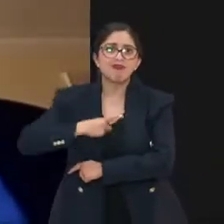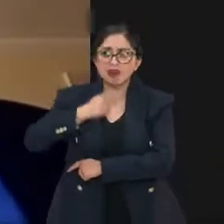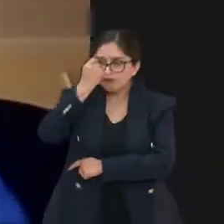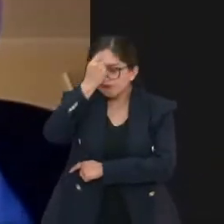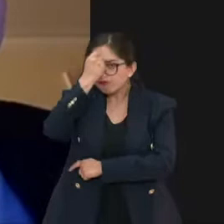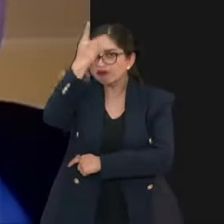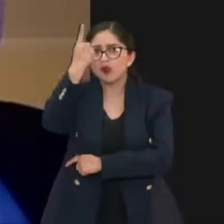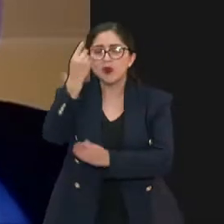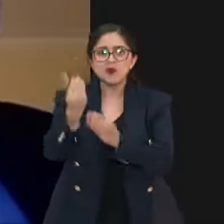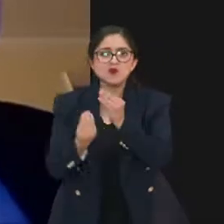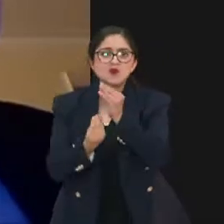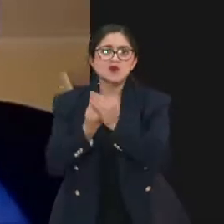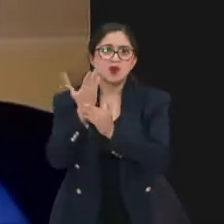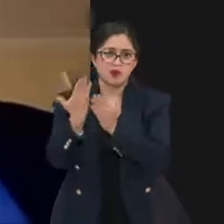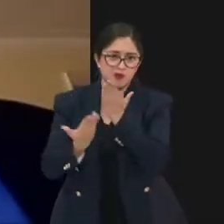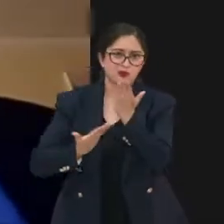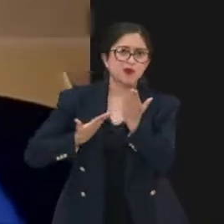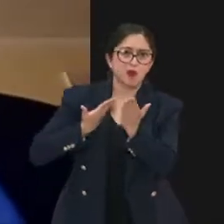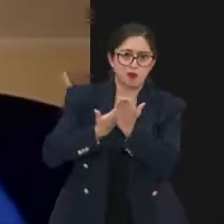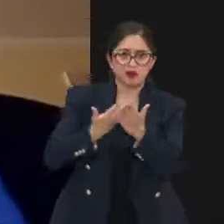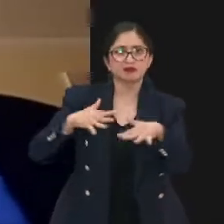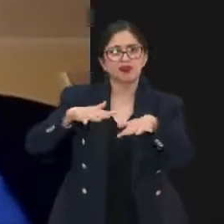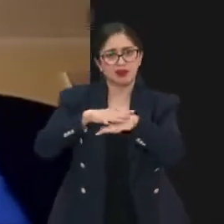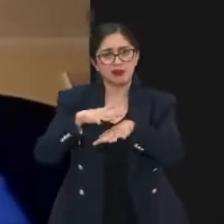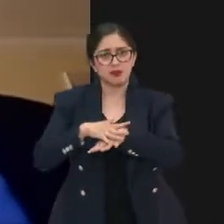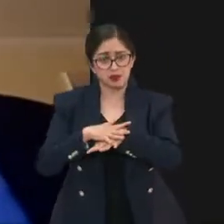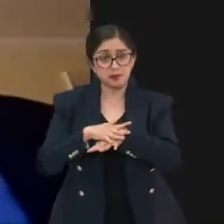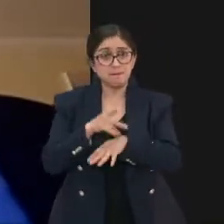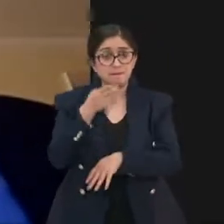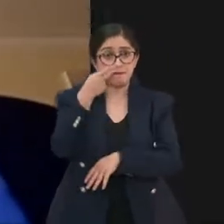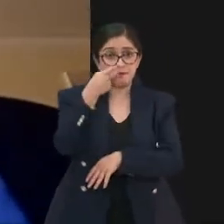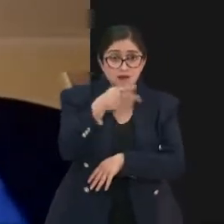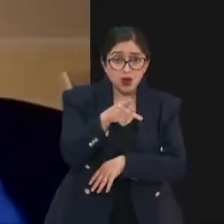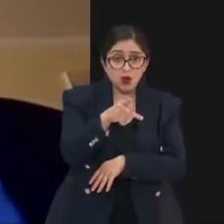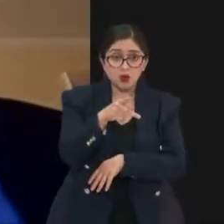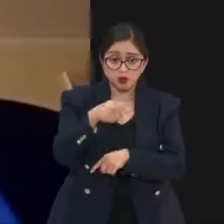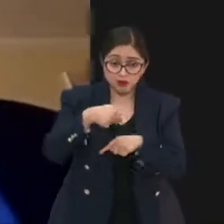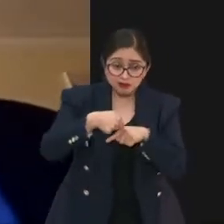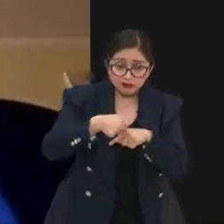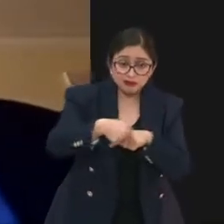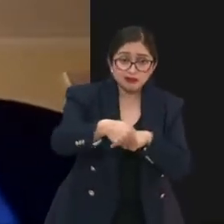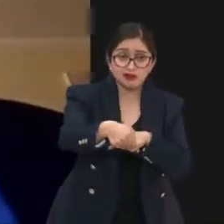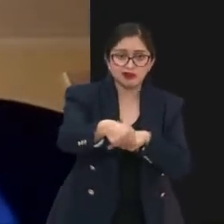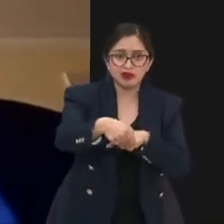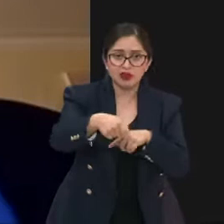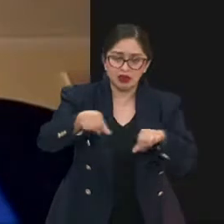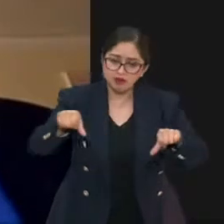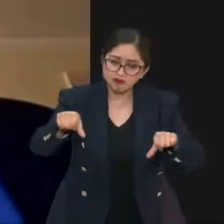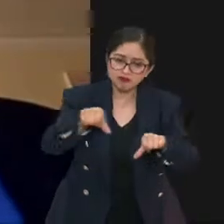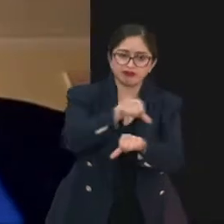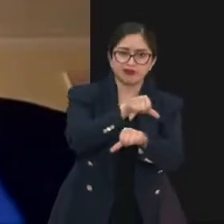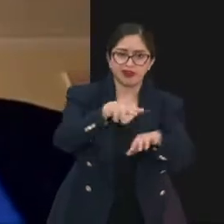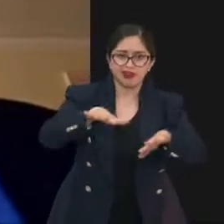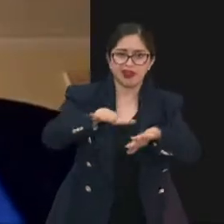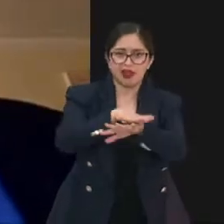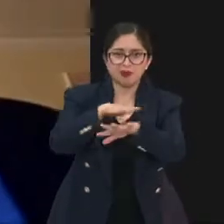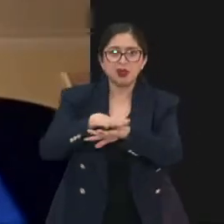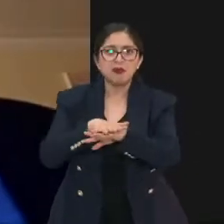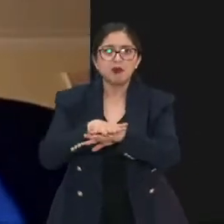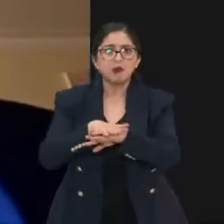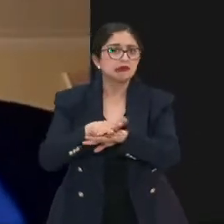to reinvent political parties. But in many times, during these transition